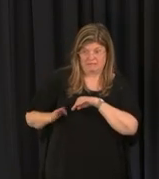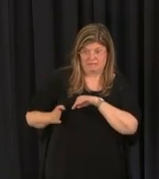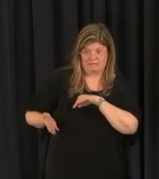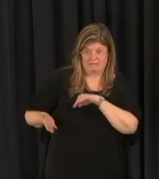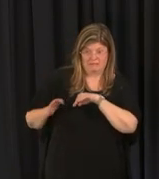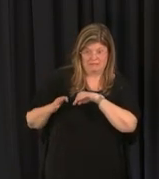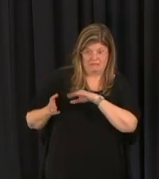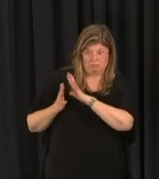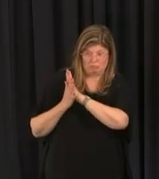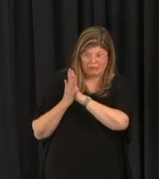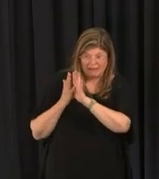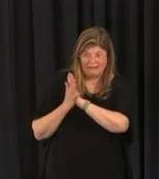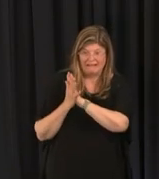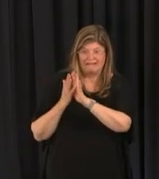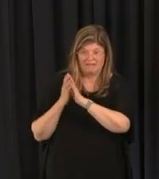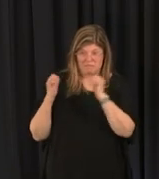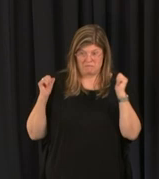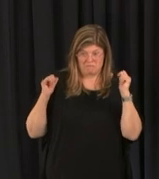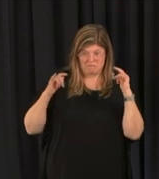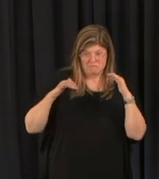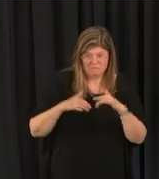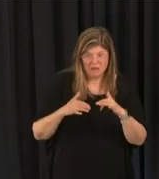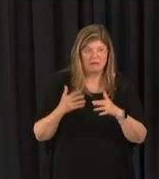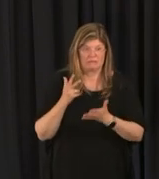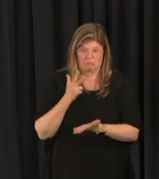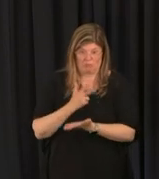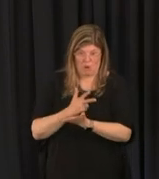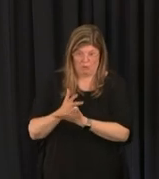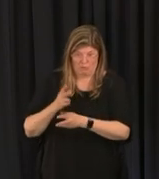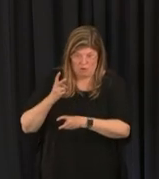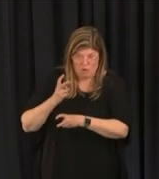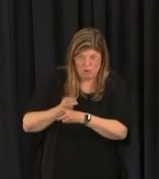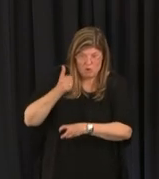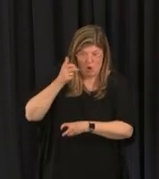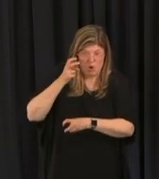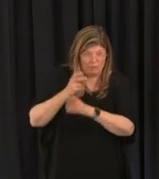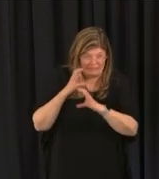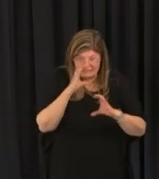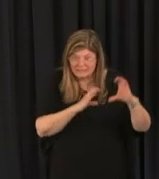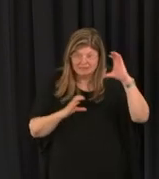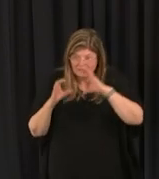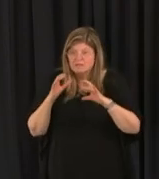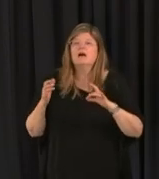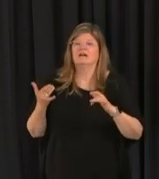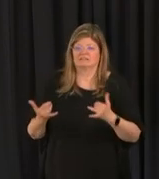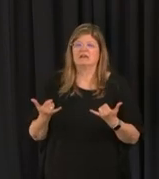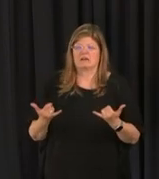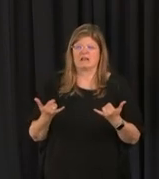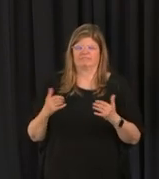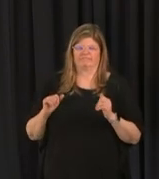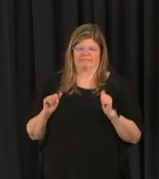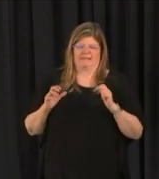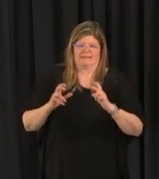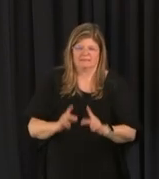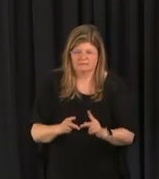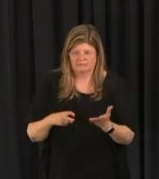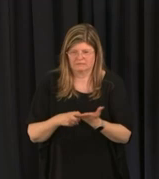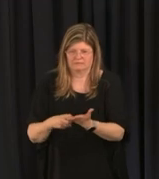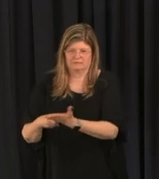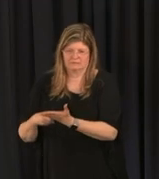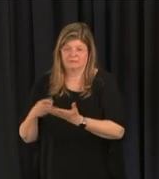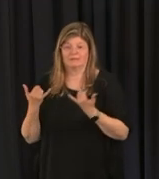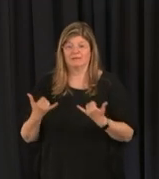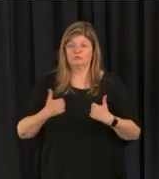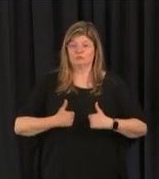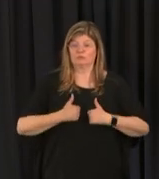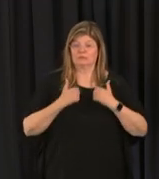seen kind of the parking problems evolve in some residential areas, but